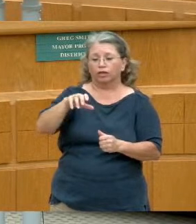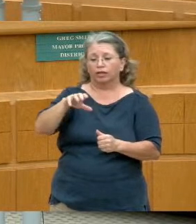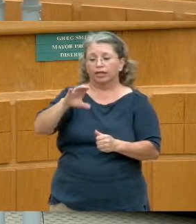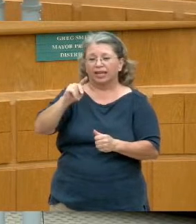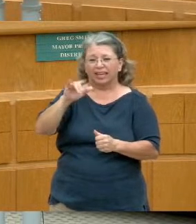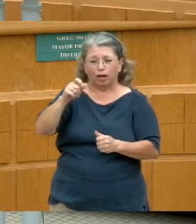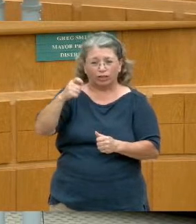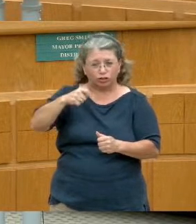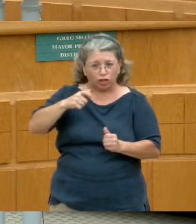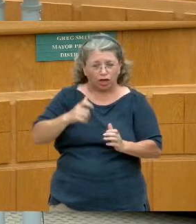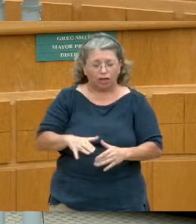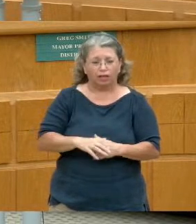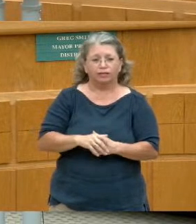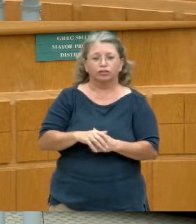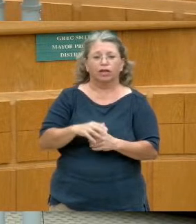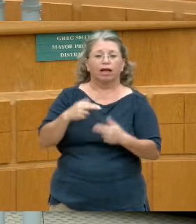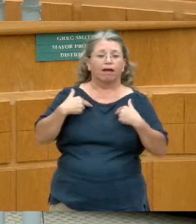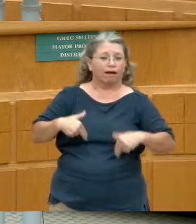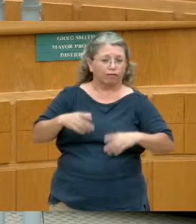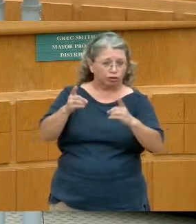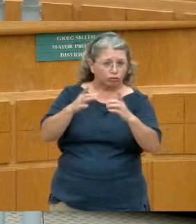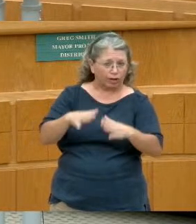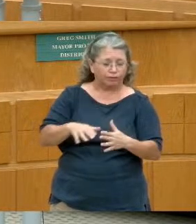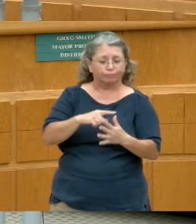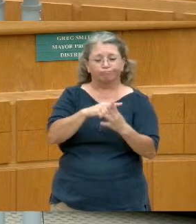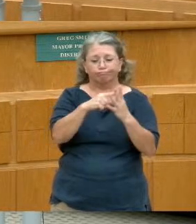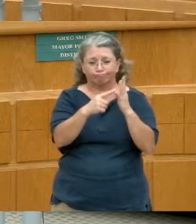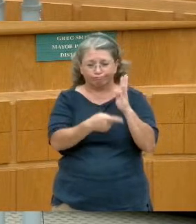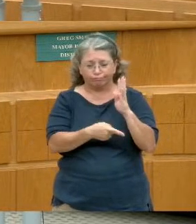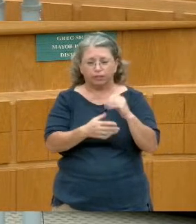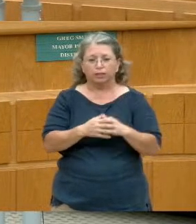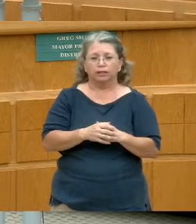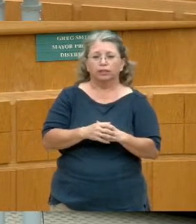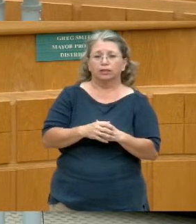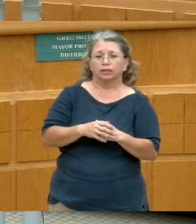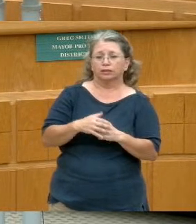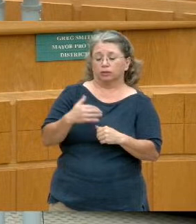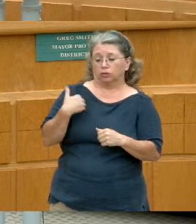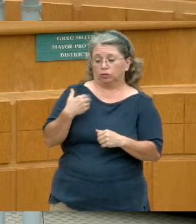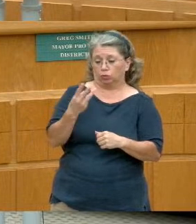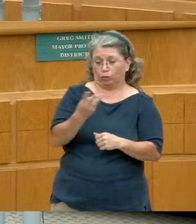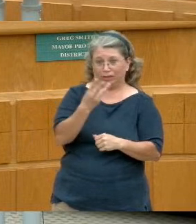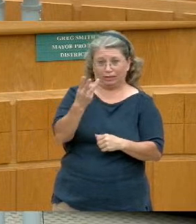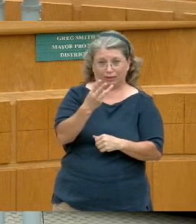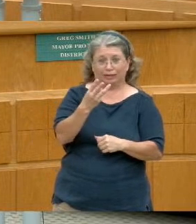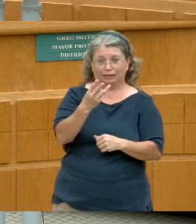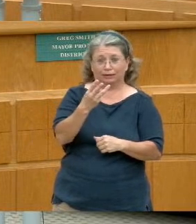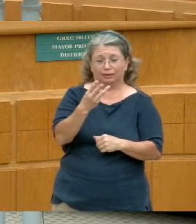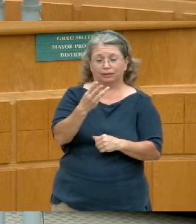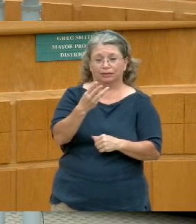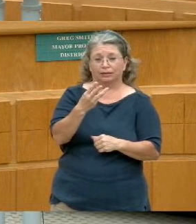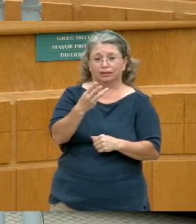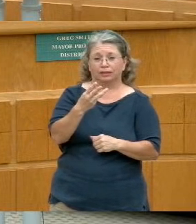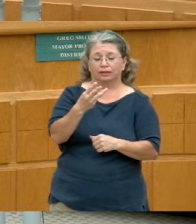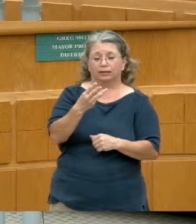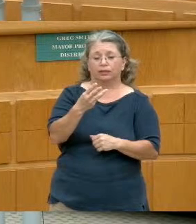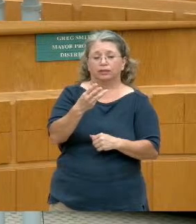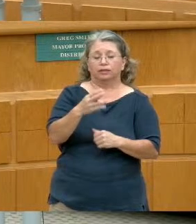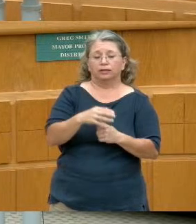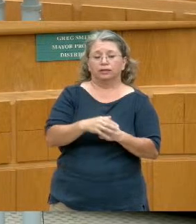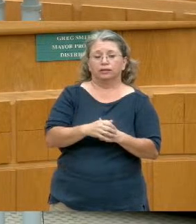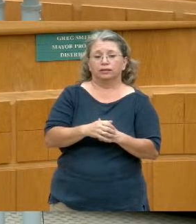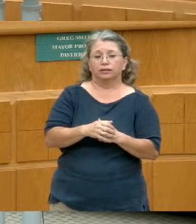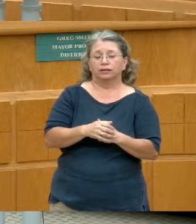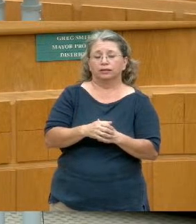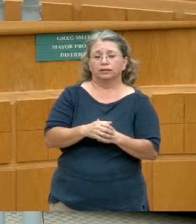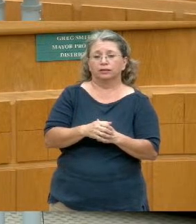So as of this Wednesday, when we presented the information for that point in time, I just want to recap it. When we looked at